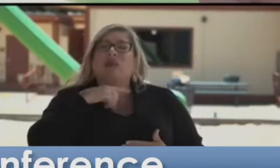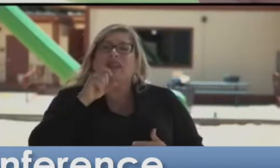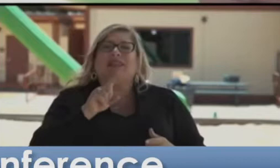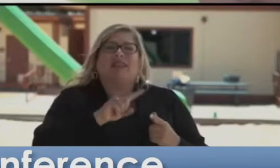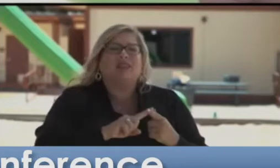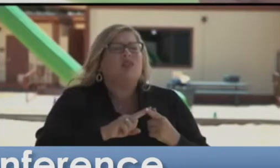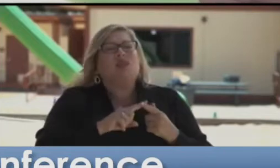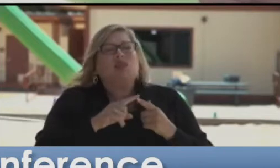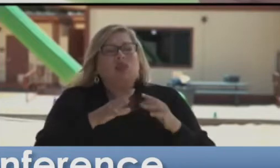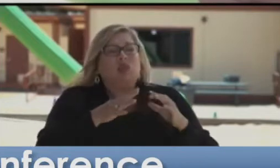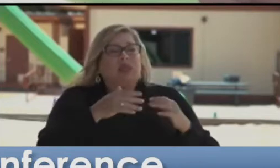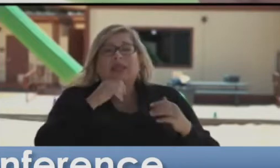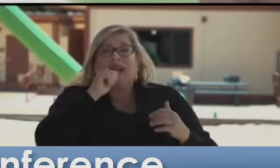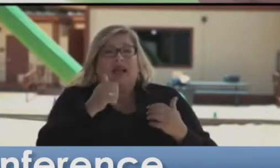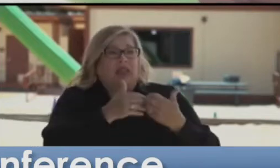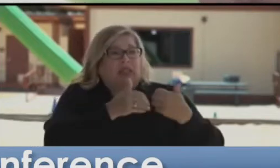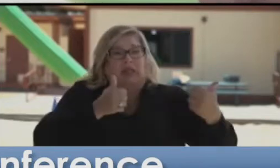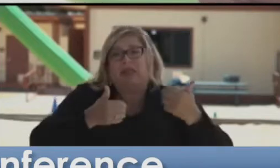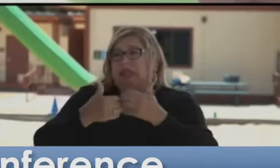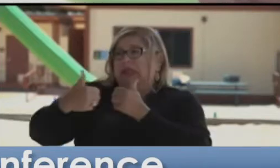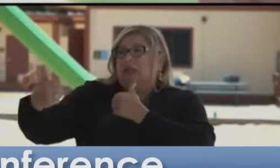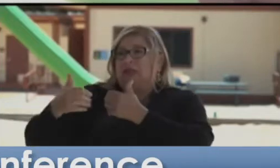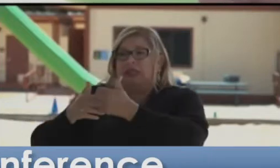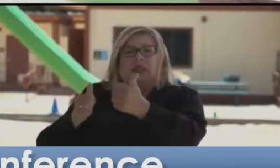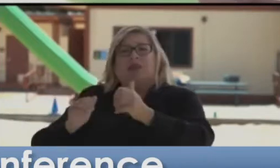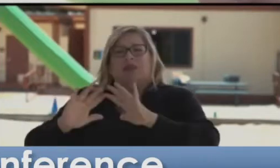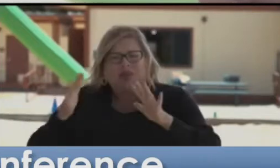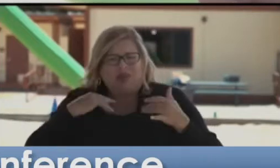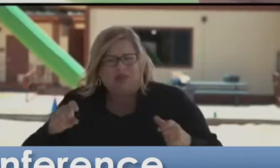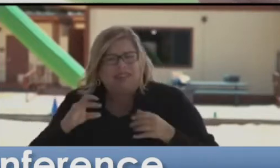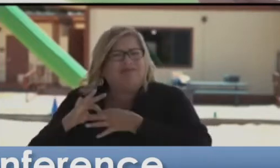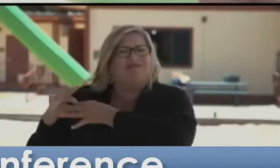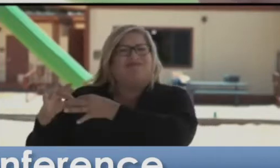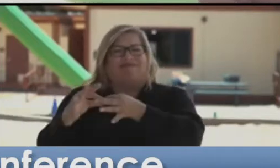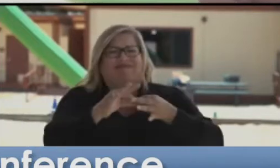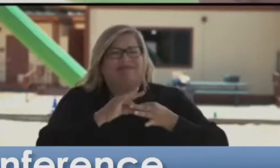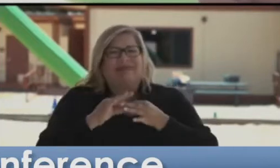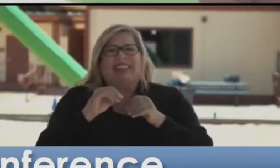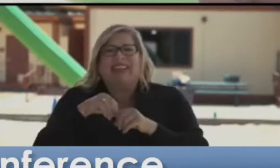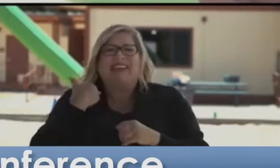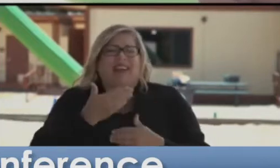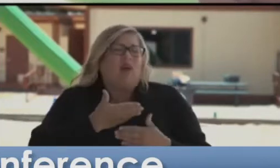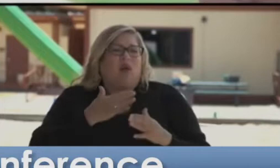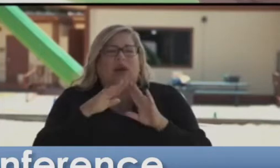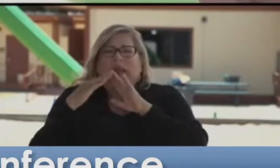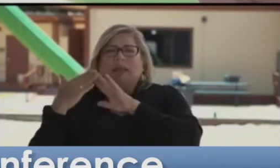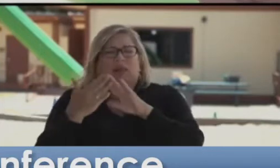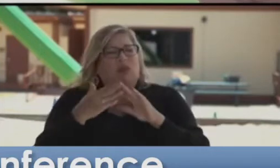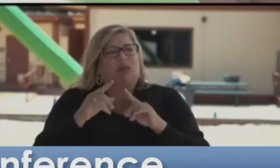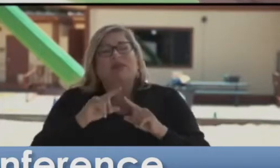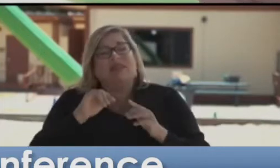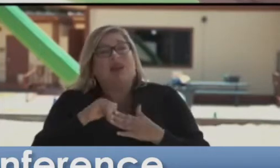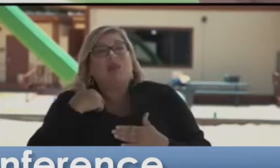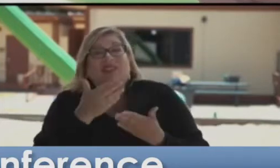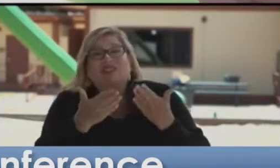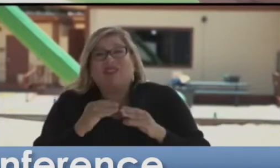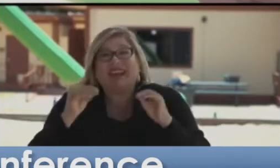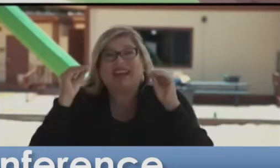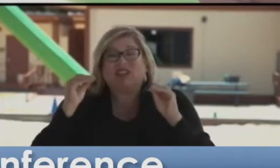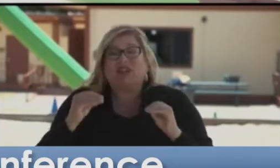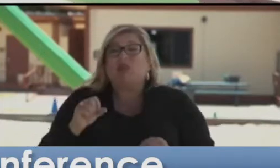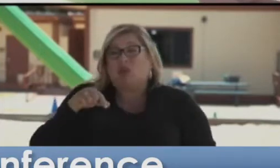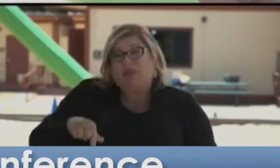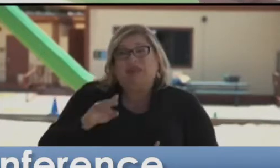those silos between the community we're working in and the community we're serving and educating in. And that's exactly what this